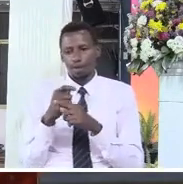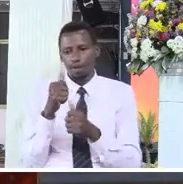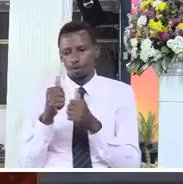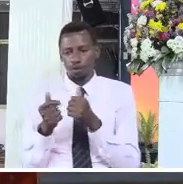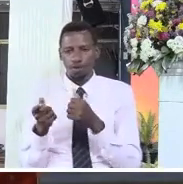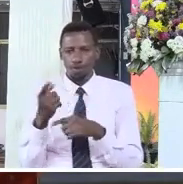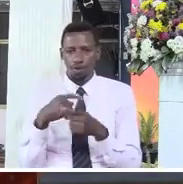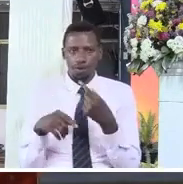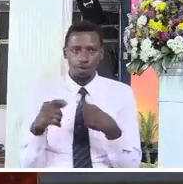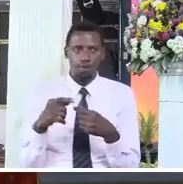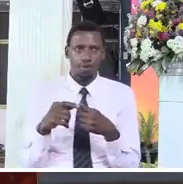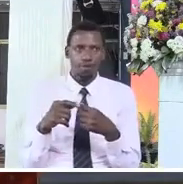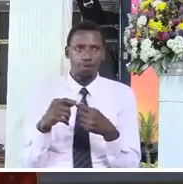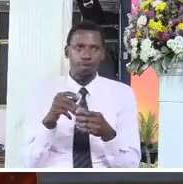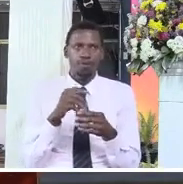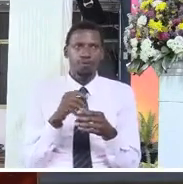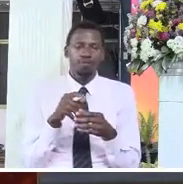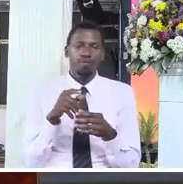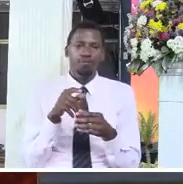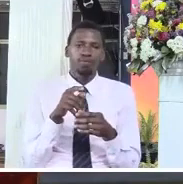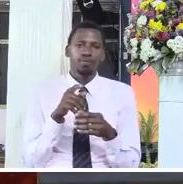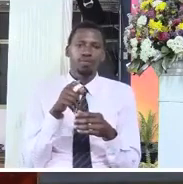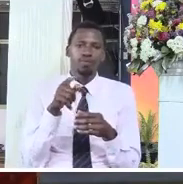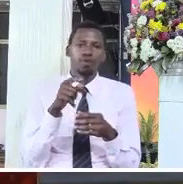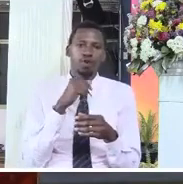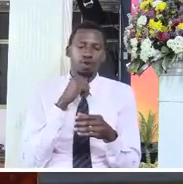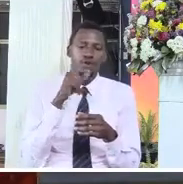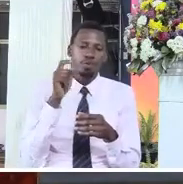comes without you being